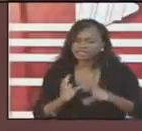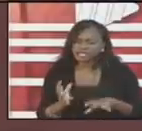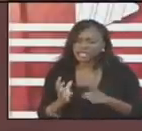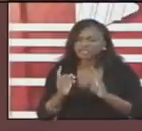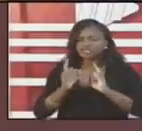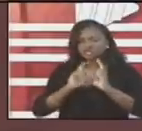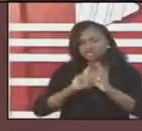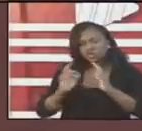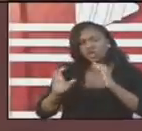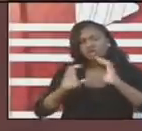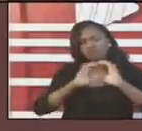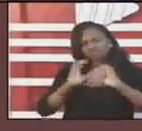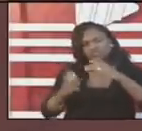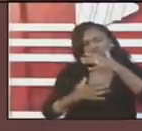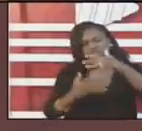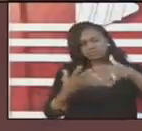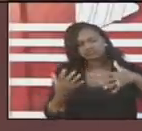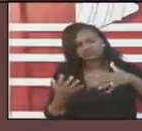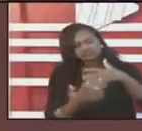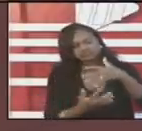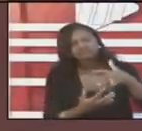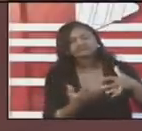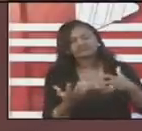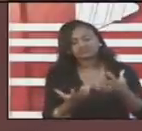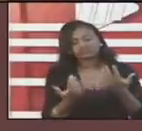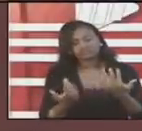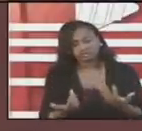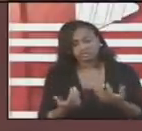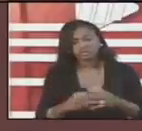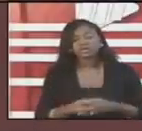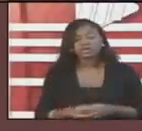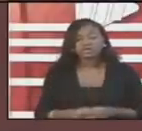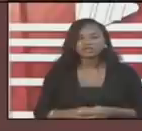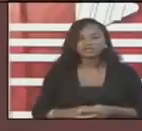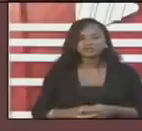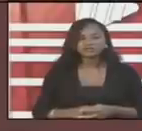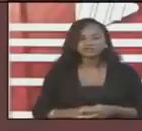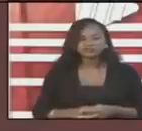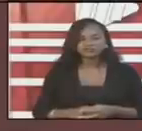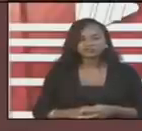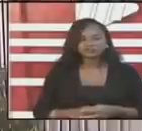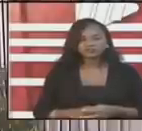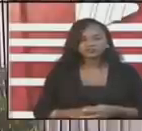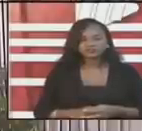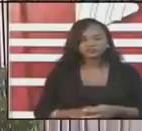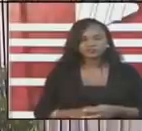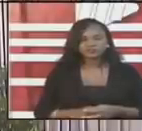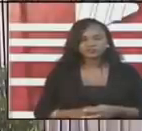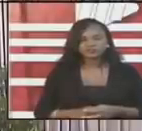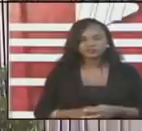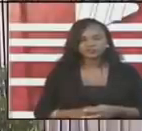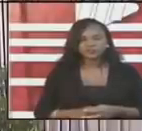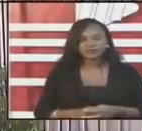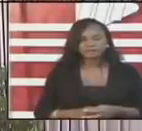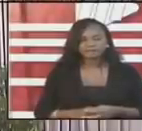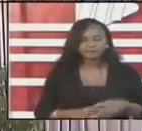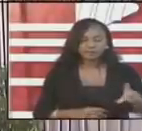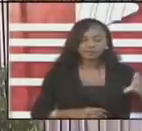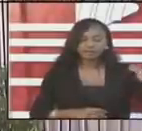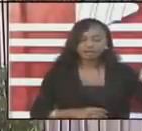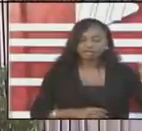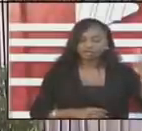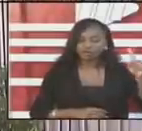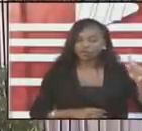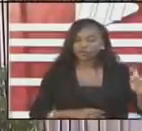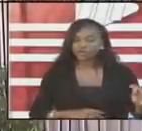that there are additional services in place that you can get further information from. Okay. Okay, thank you. I have another question